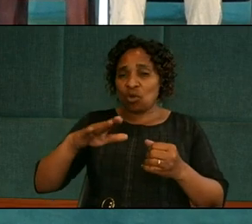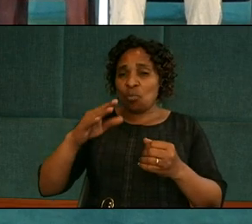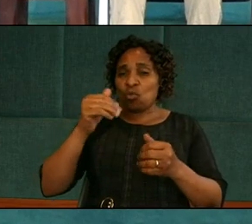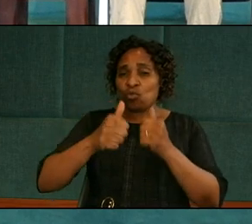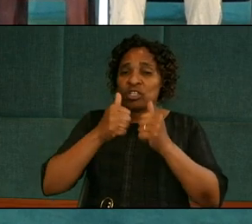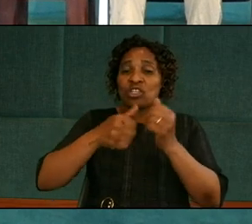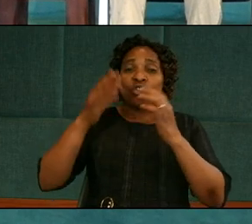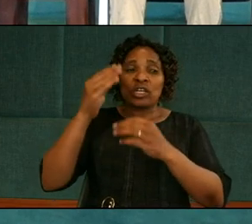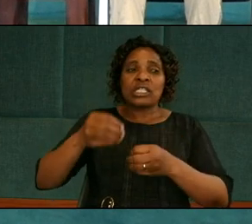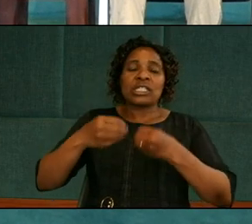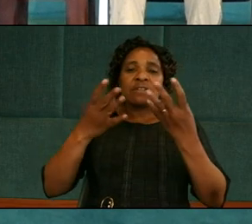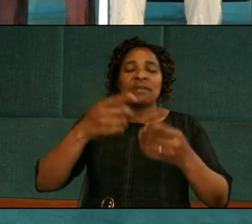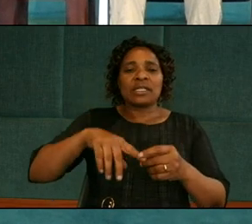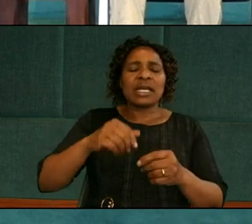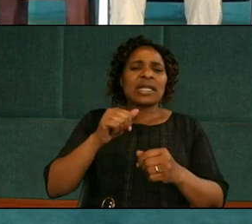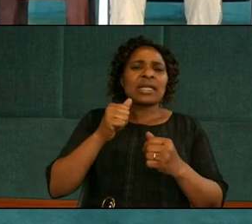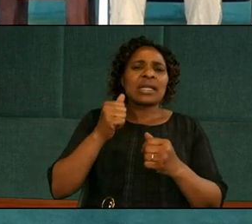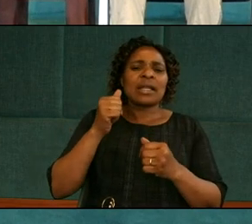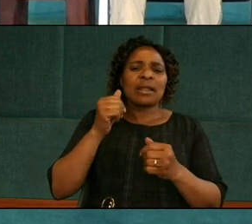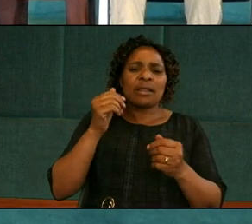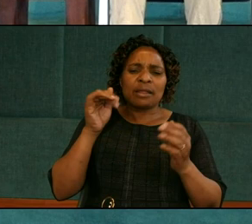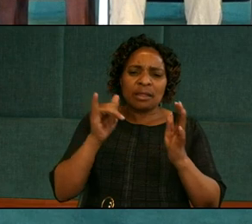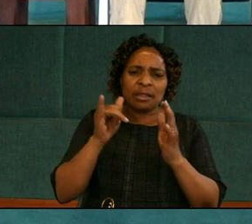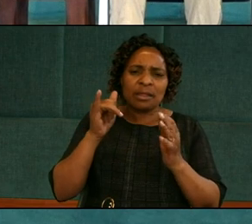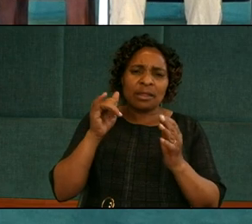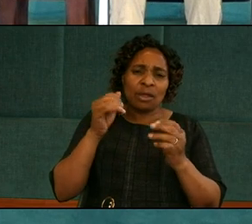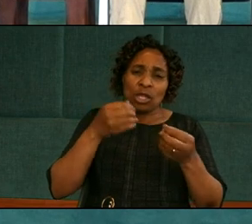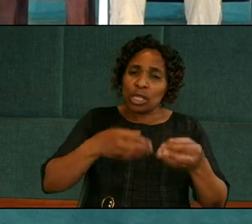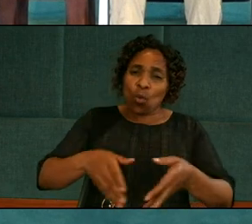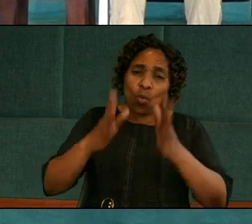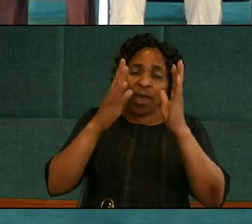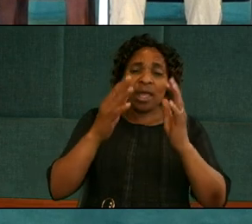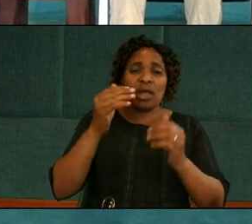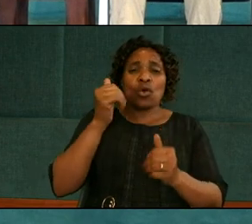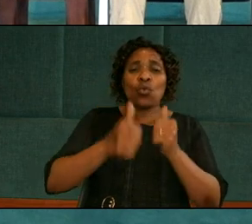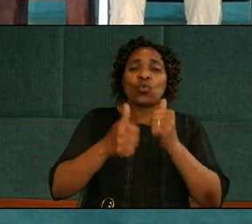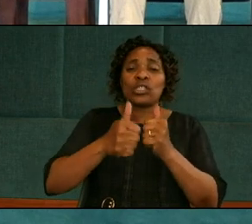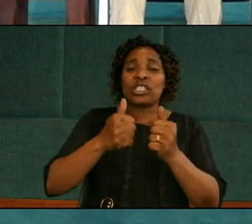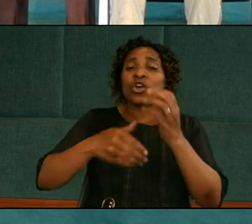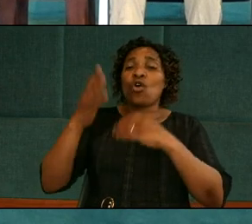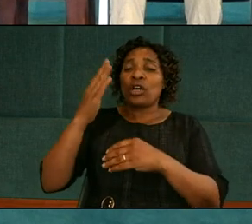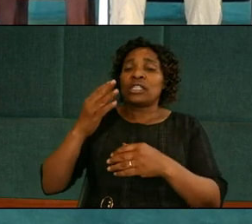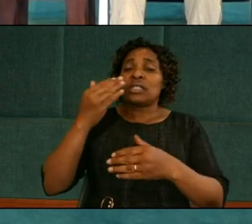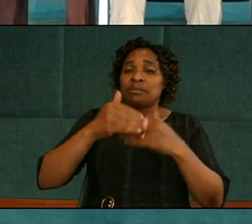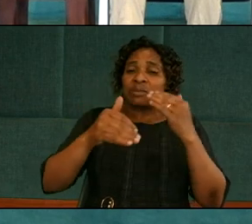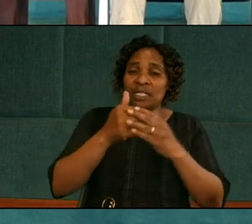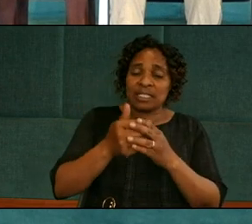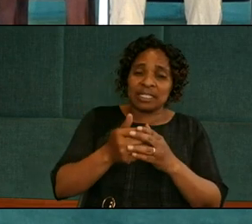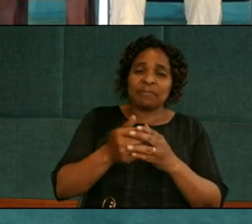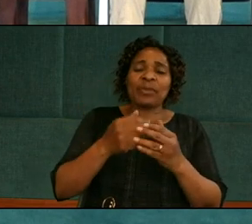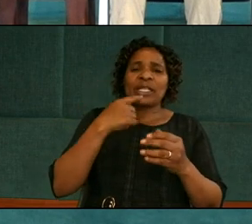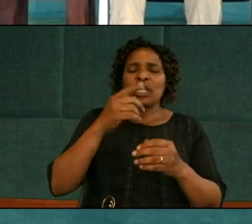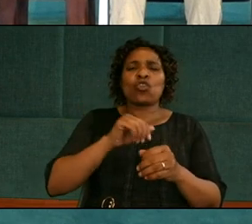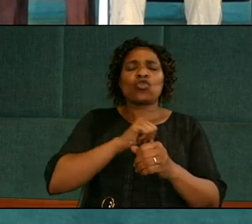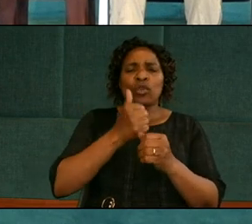he's, the principles upon which they are being built are not of authority. You know, they say that government can only coerce through the authority.